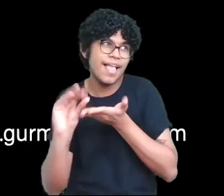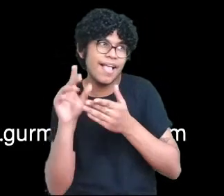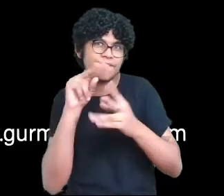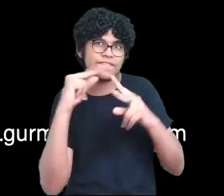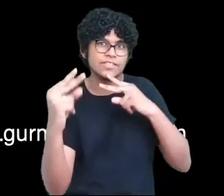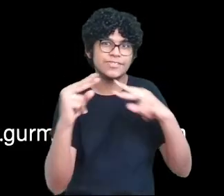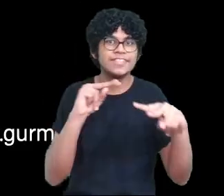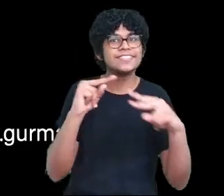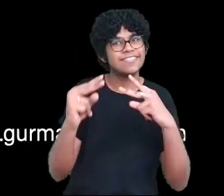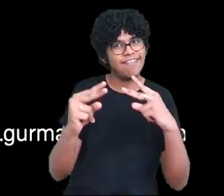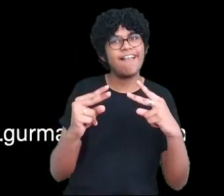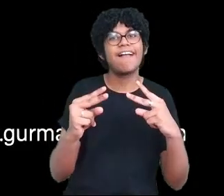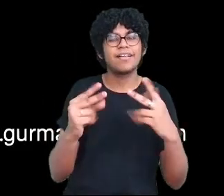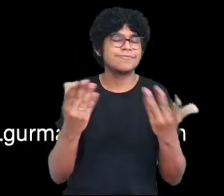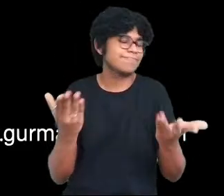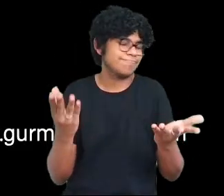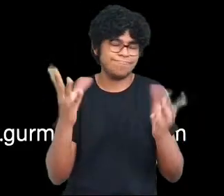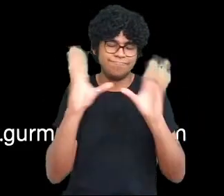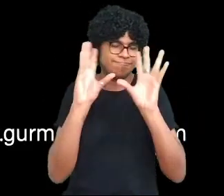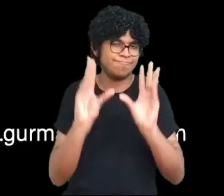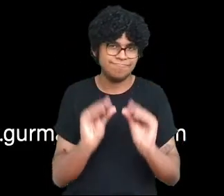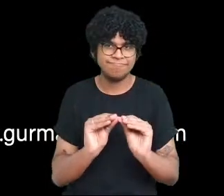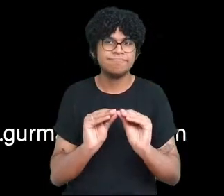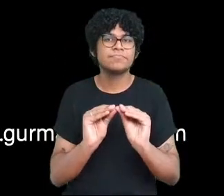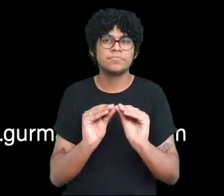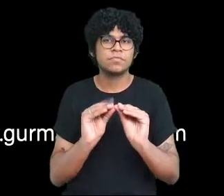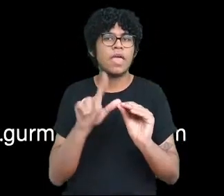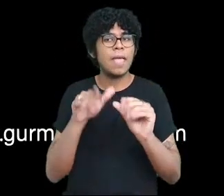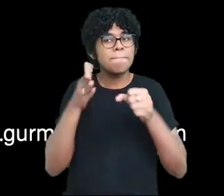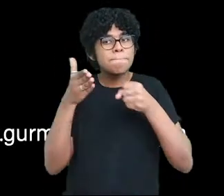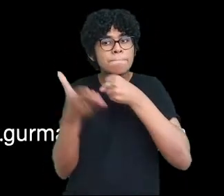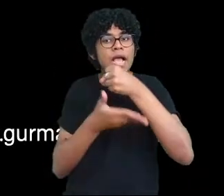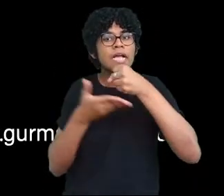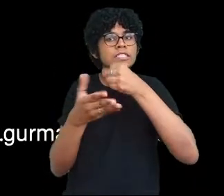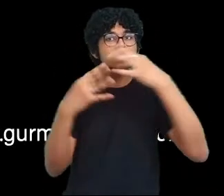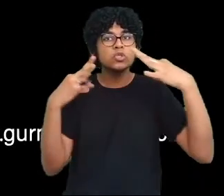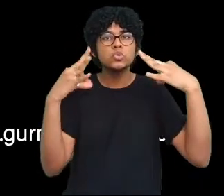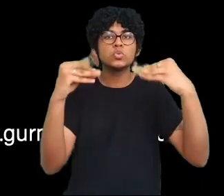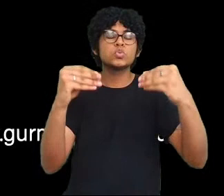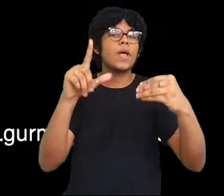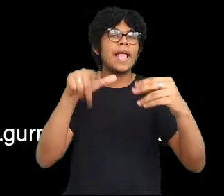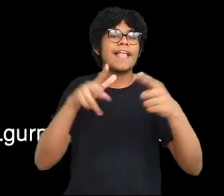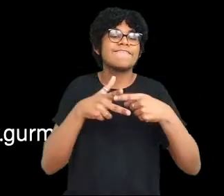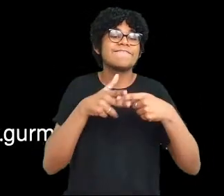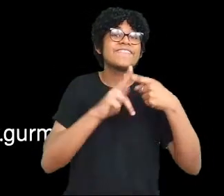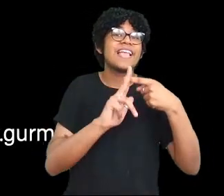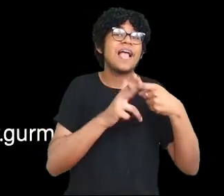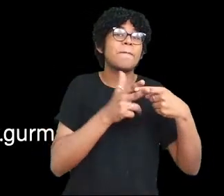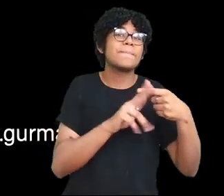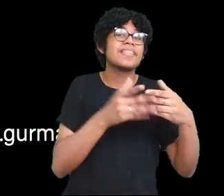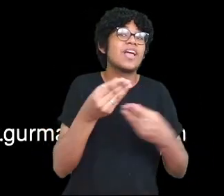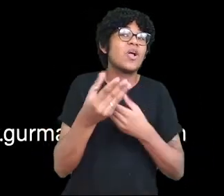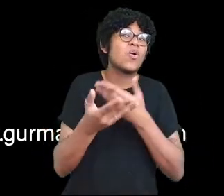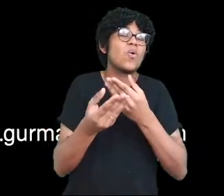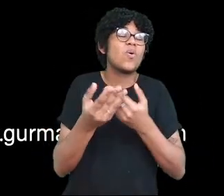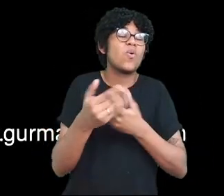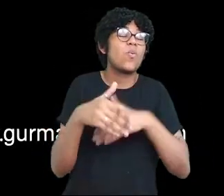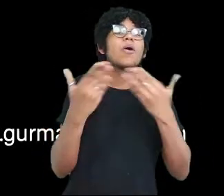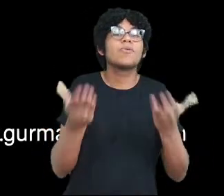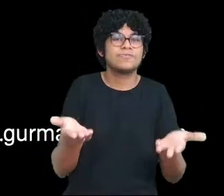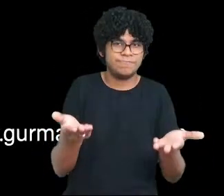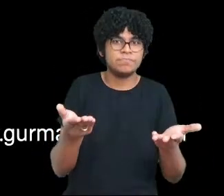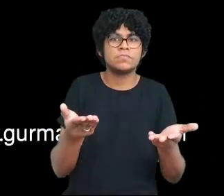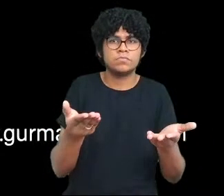similarly, based on whichever tool you might be interested in, there are all these individuals that are also making